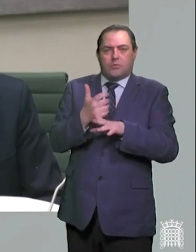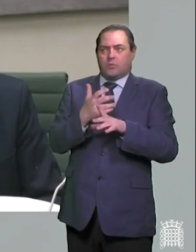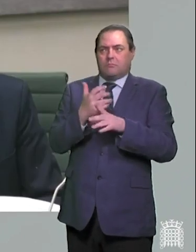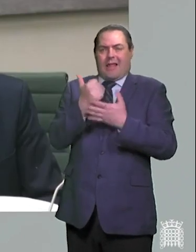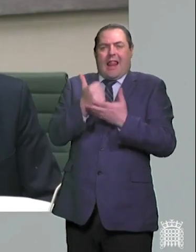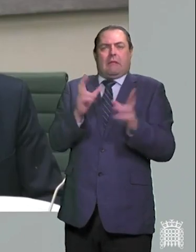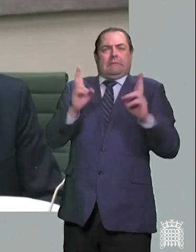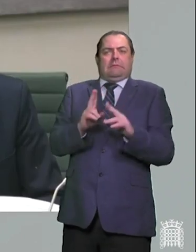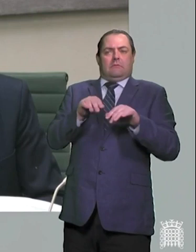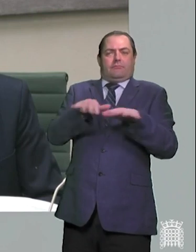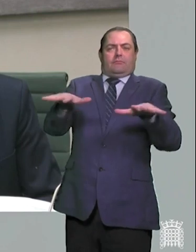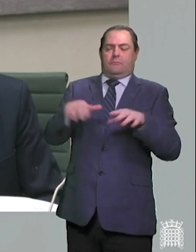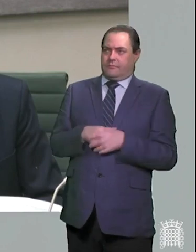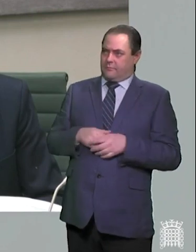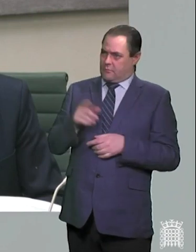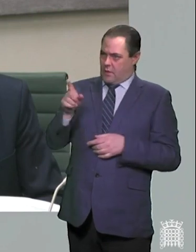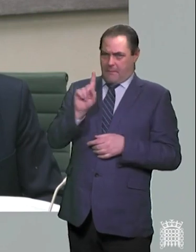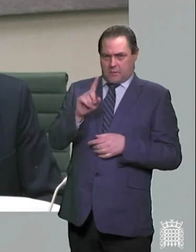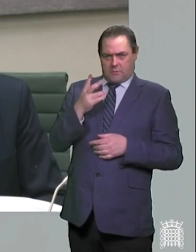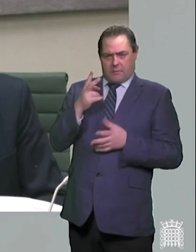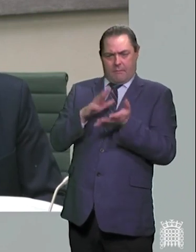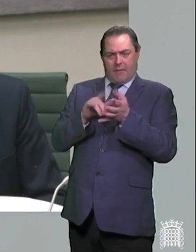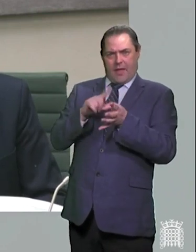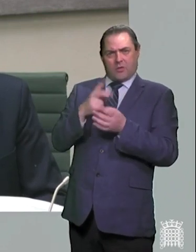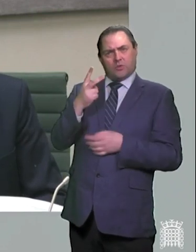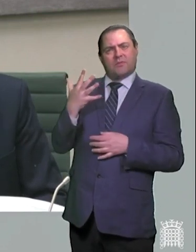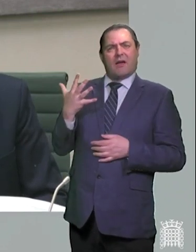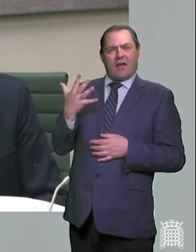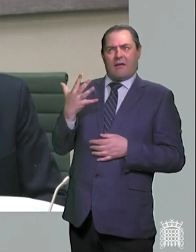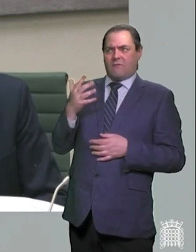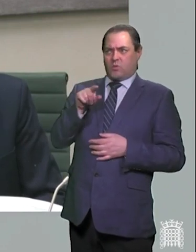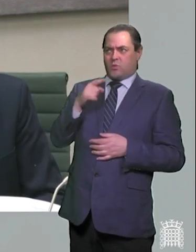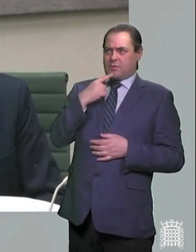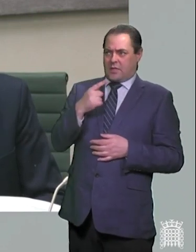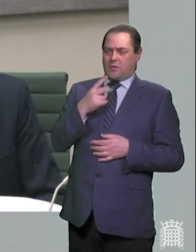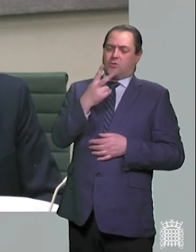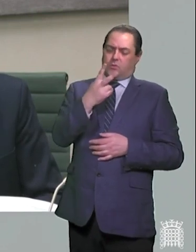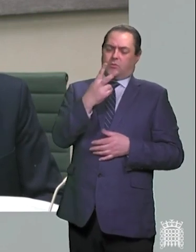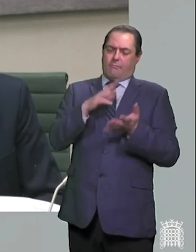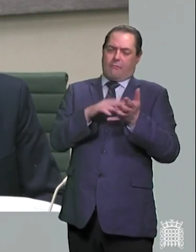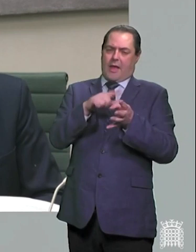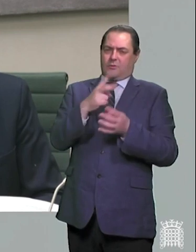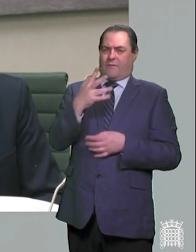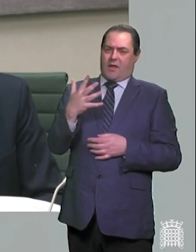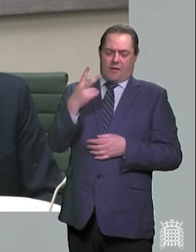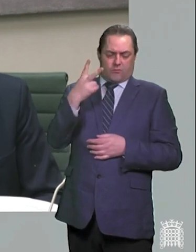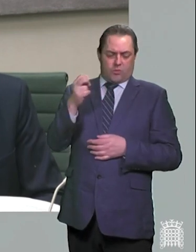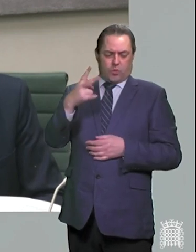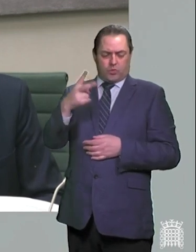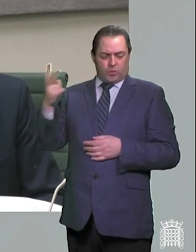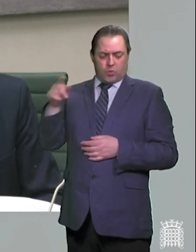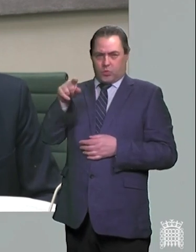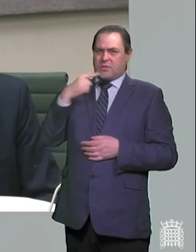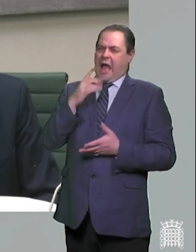recently as the 25th of May, you said it was certainly the case, 25th of May 2022, last year, it was certainly the